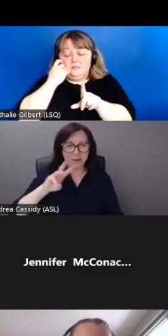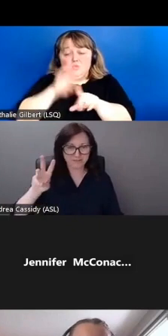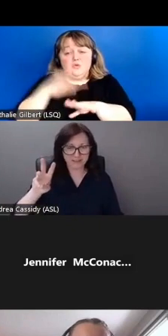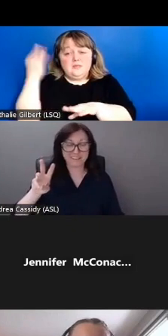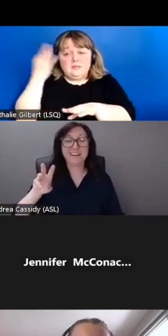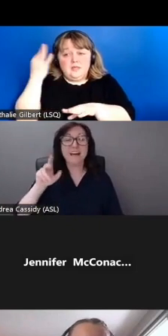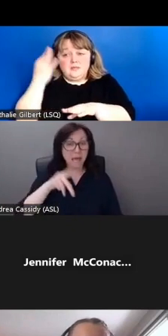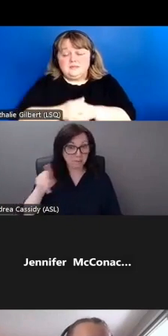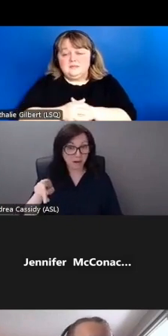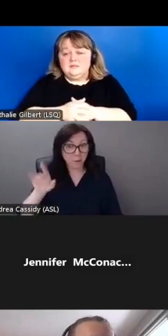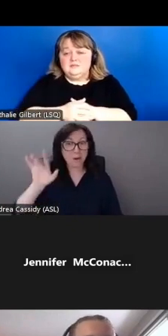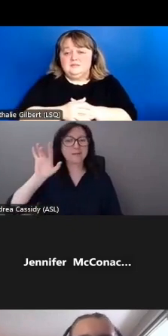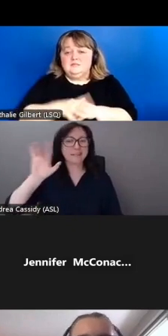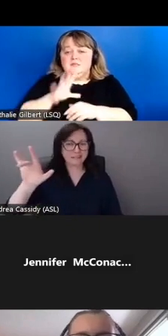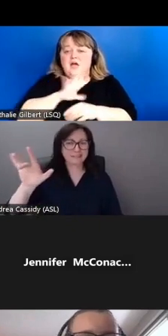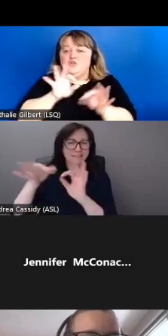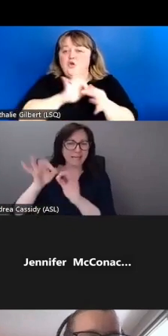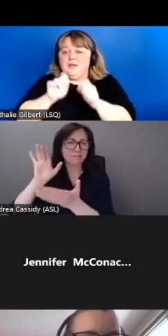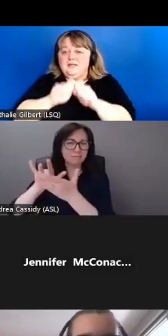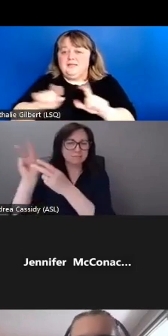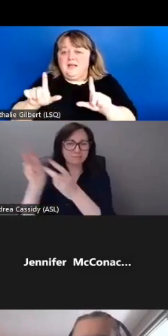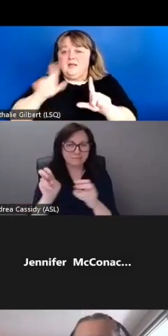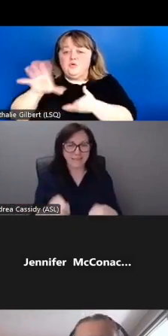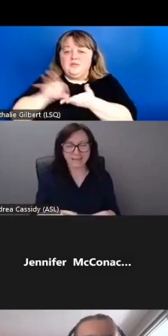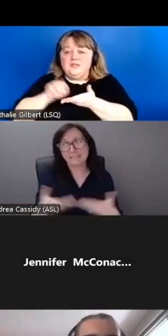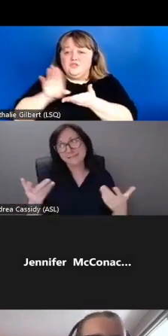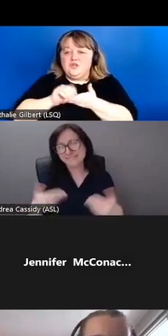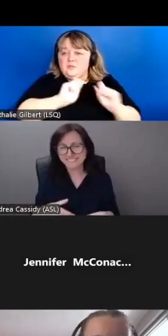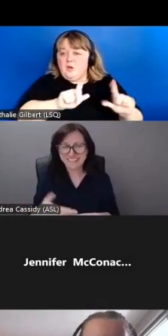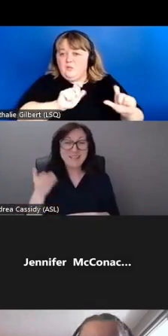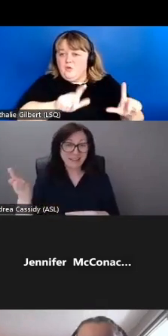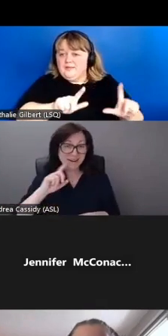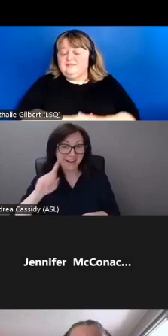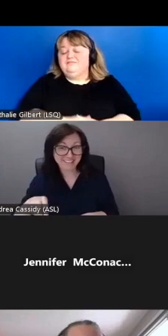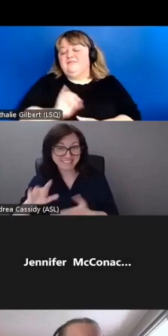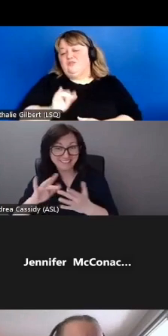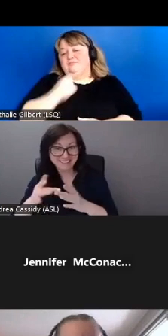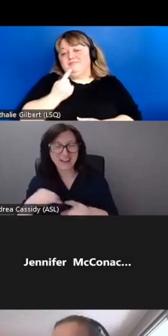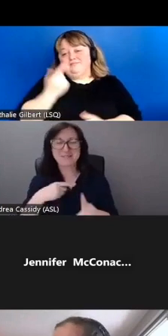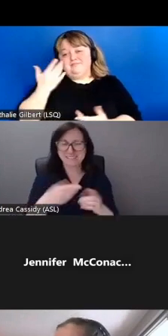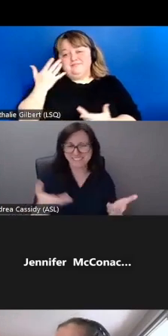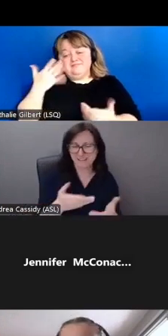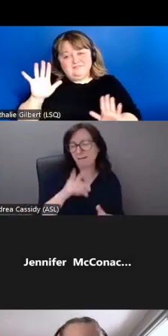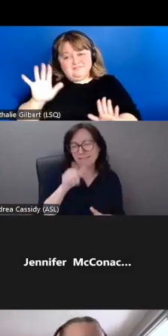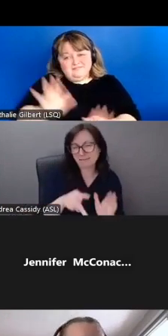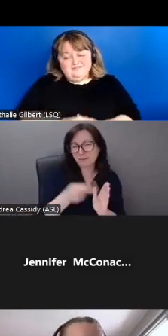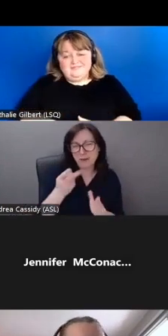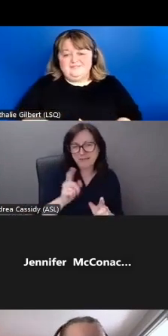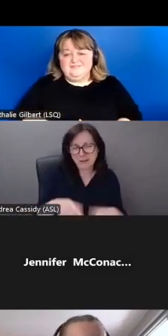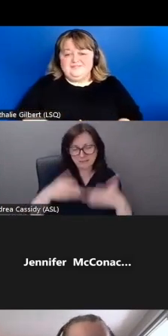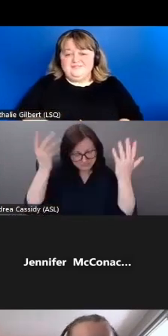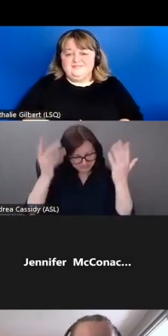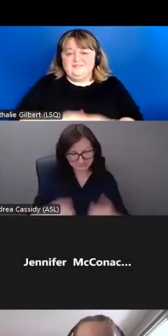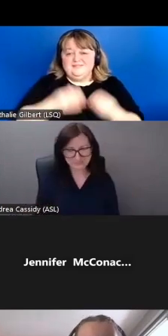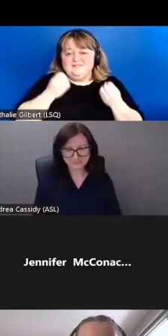PowerPoint presentation as well. So here I am saying it out loud in case, which we didn't need, but I did it anyways. Hey,